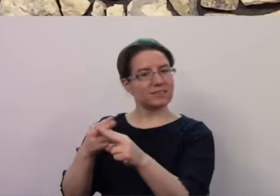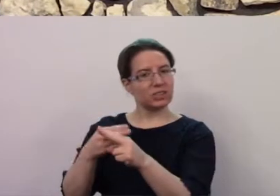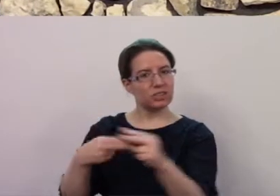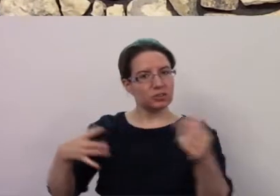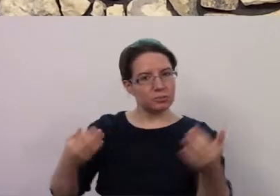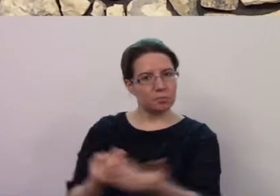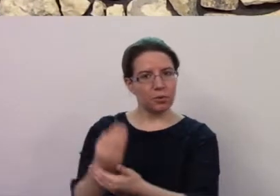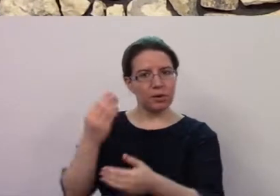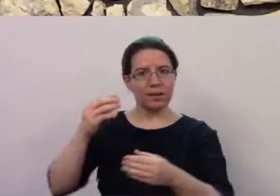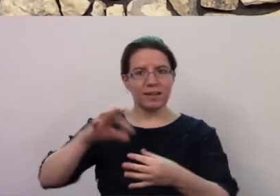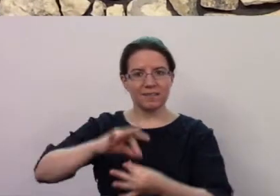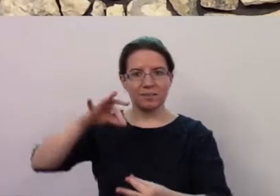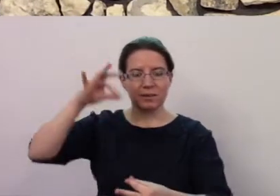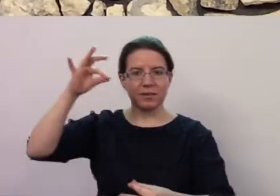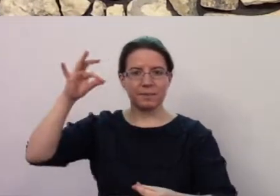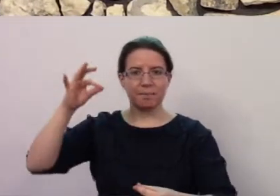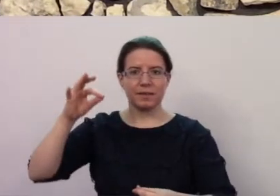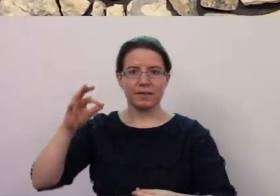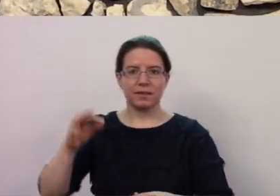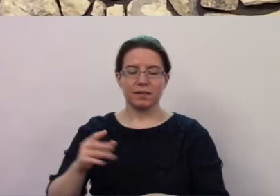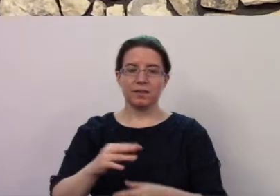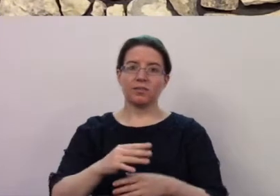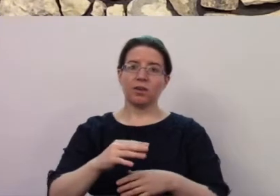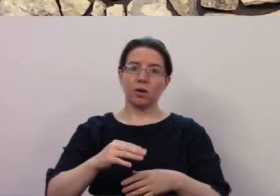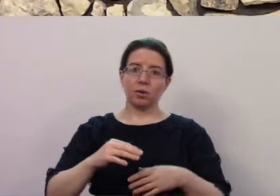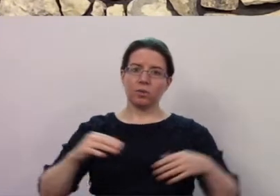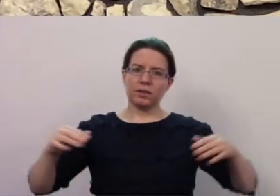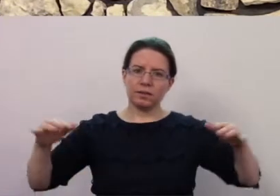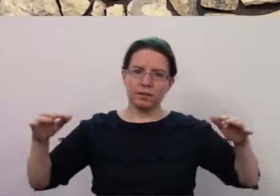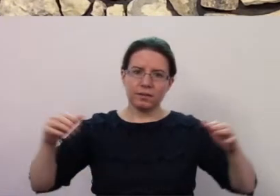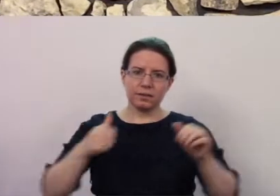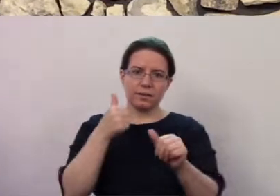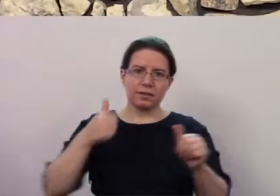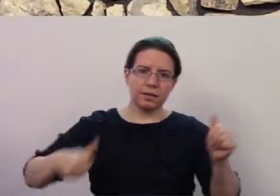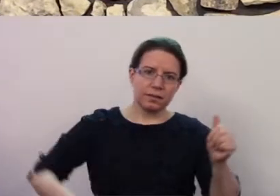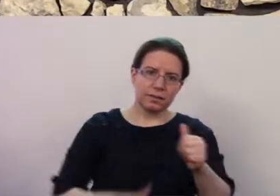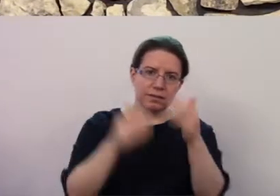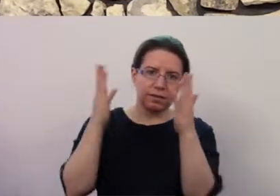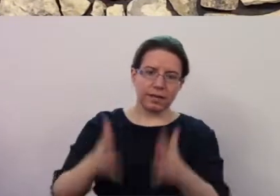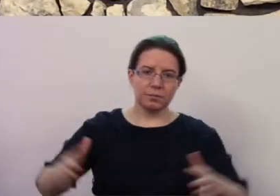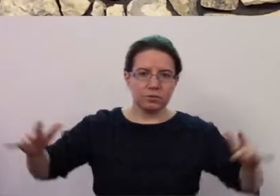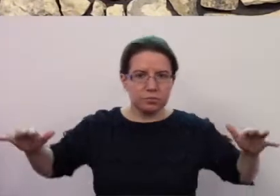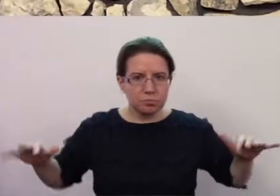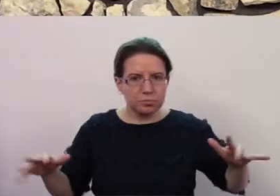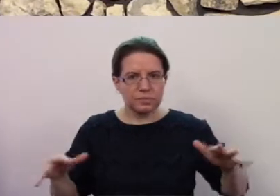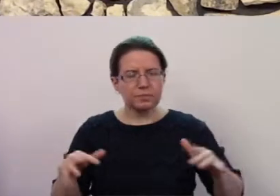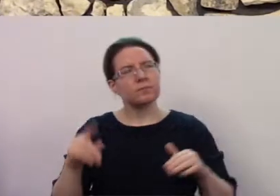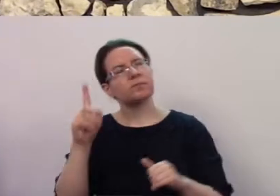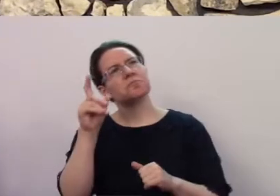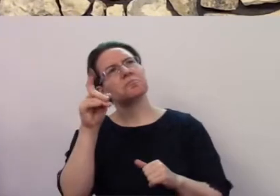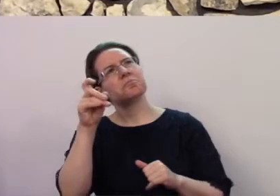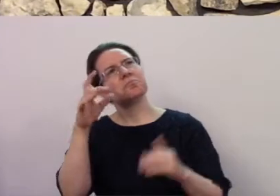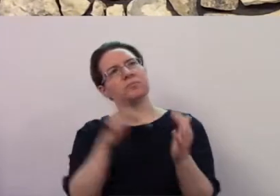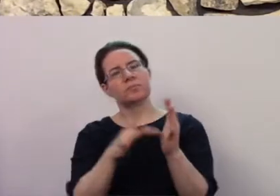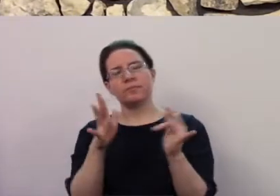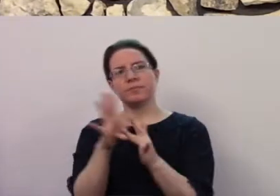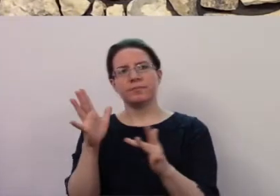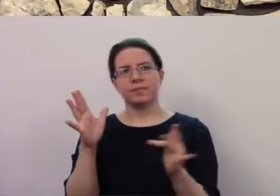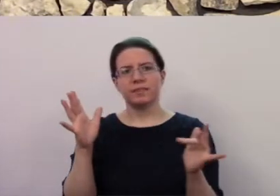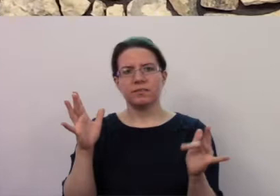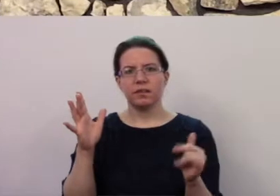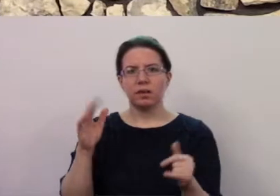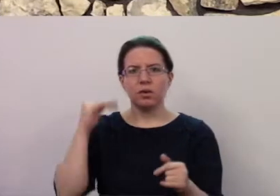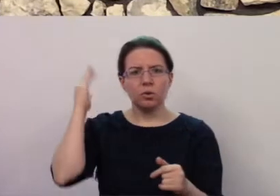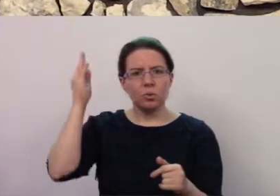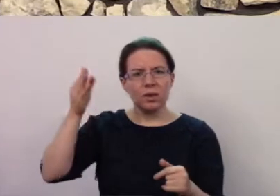the Spirit, yes, not many days hence. When they therefore were come together, they asked of him, saying, Lord, wilt thou at this time restore again